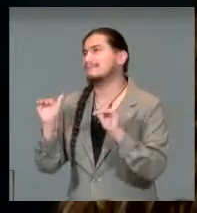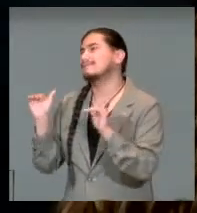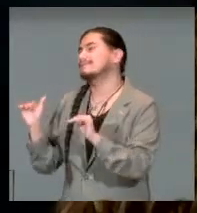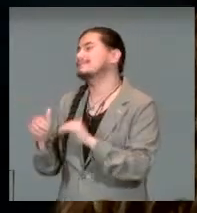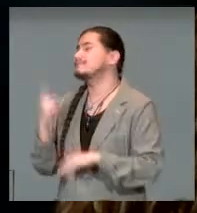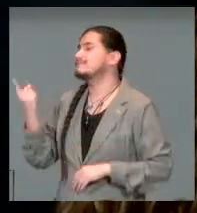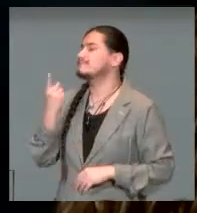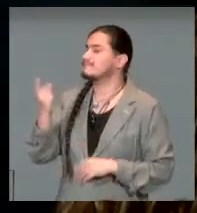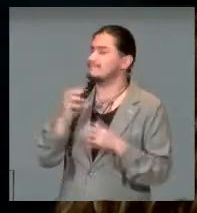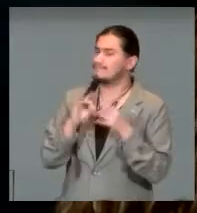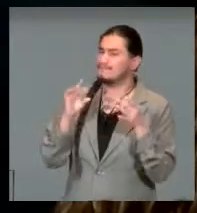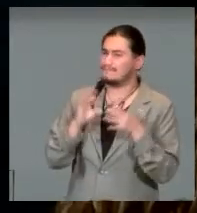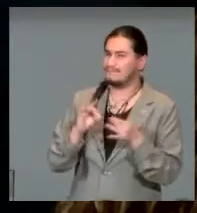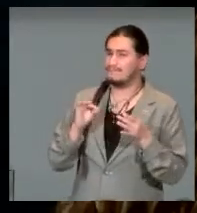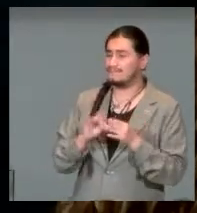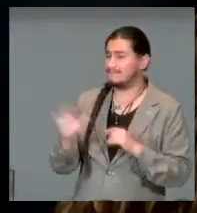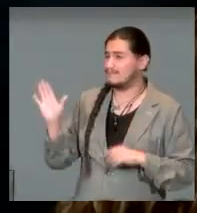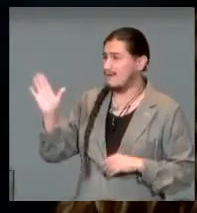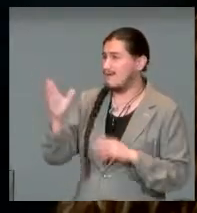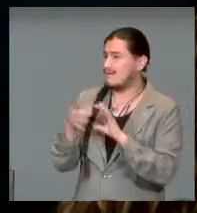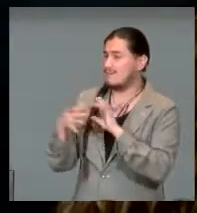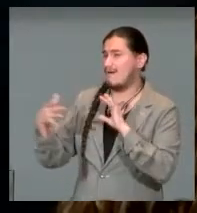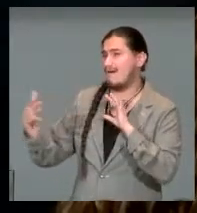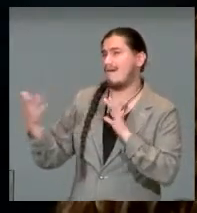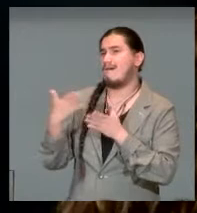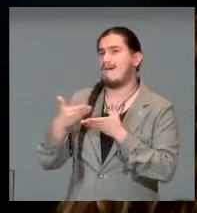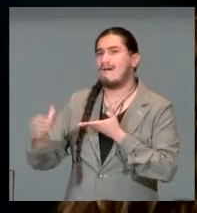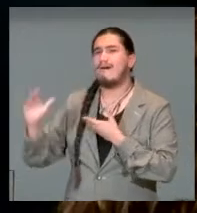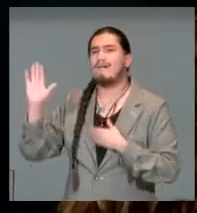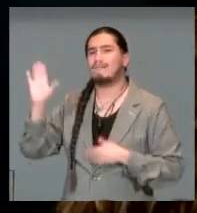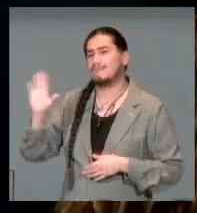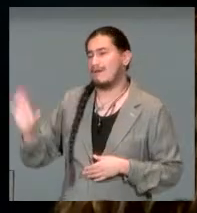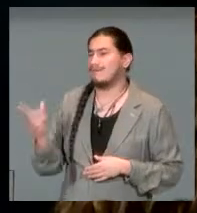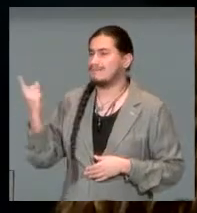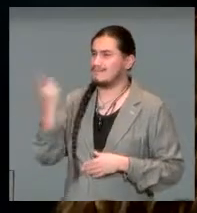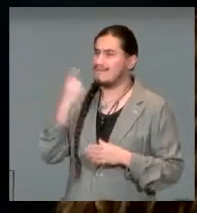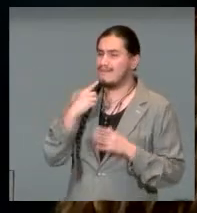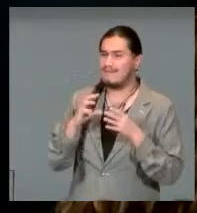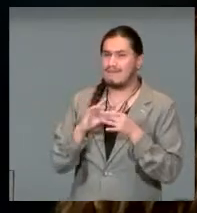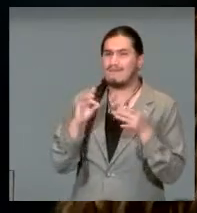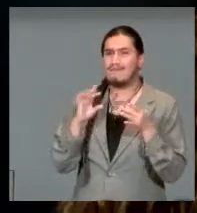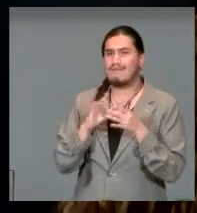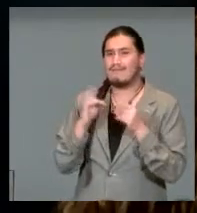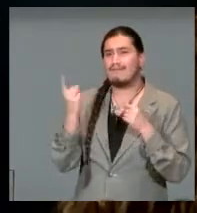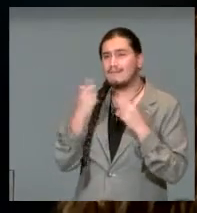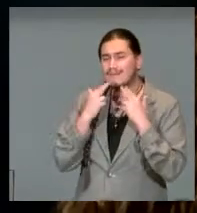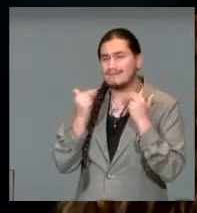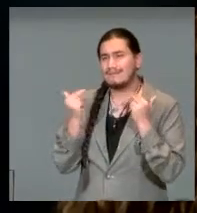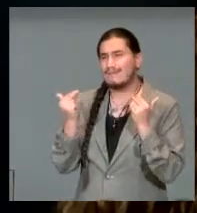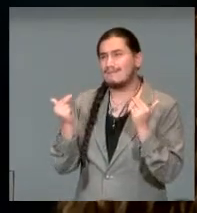is, somebody say goodbye, goodbye, goodbye, somebody sing.